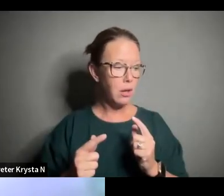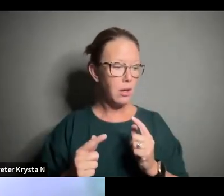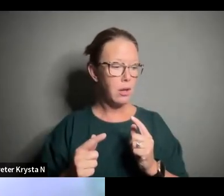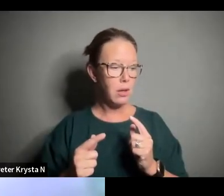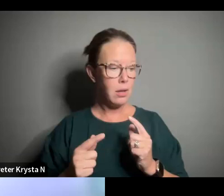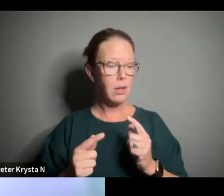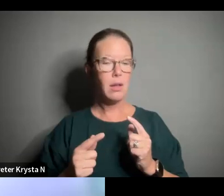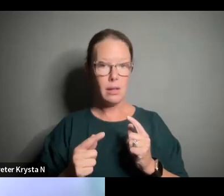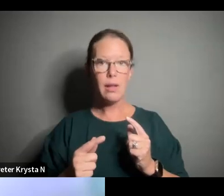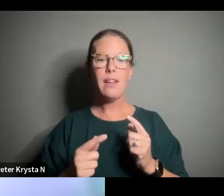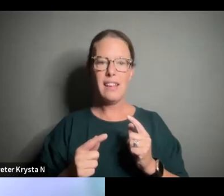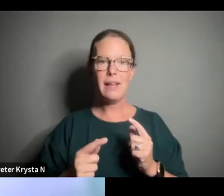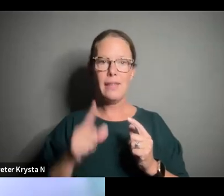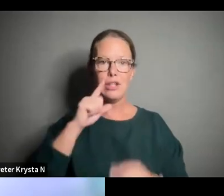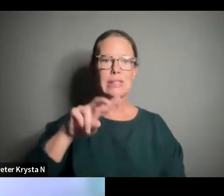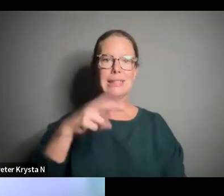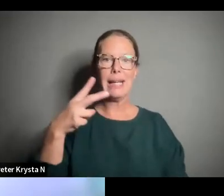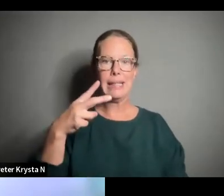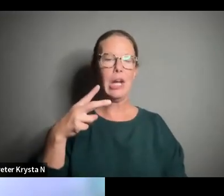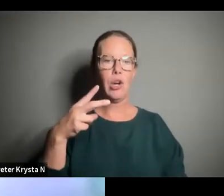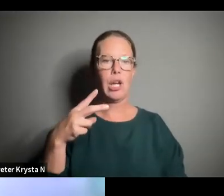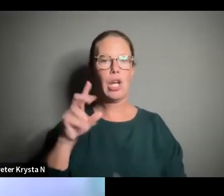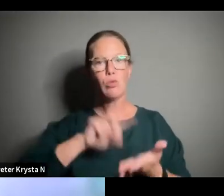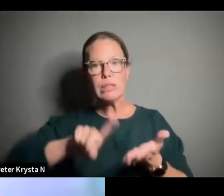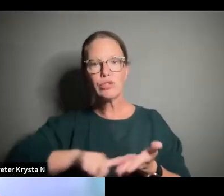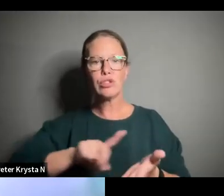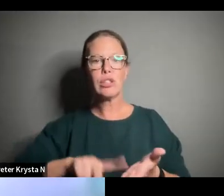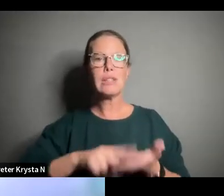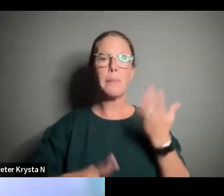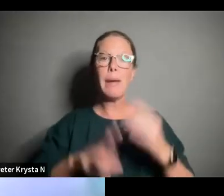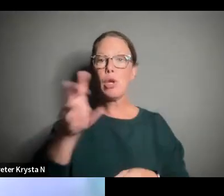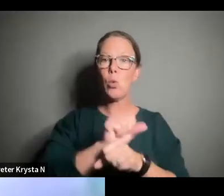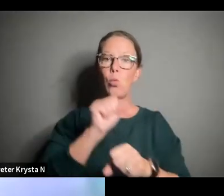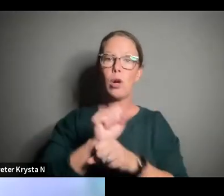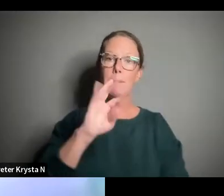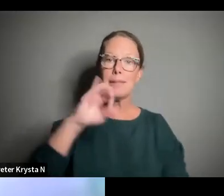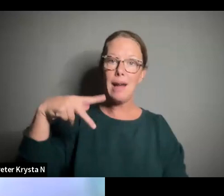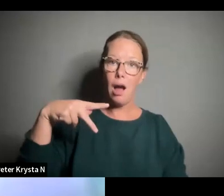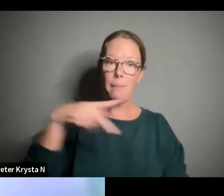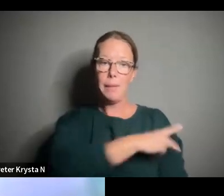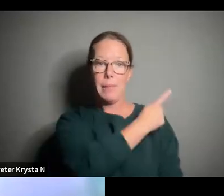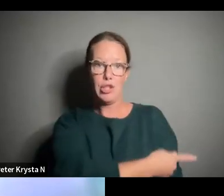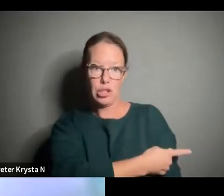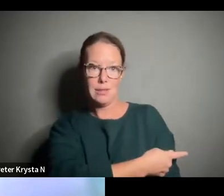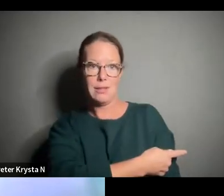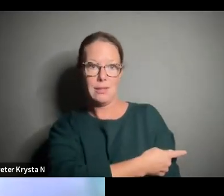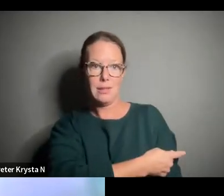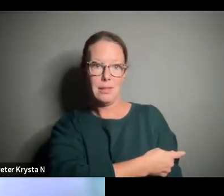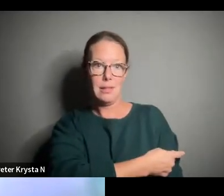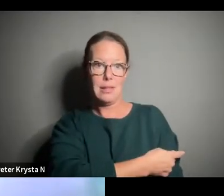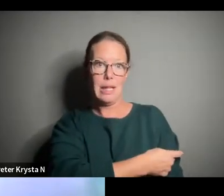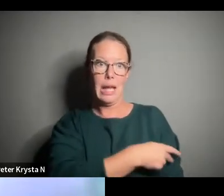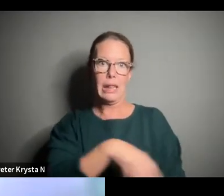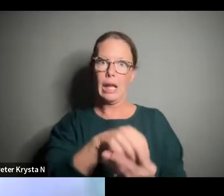I've had, as we all know, there's a secondary insurance market, right? So let's say you're a workman's comp patient. And all of a sudden you have this expense